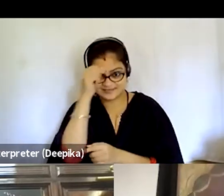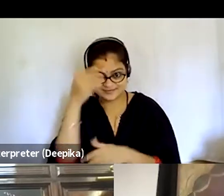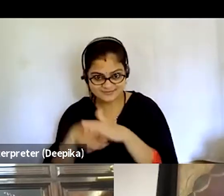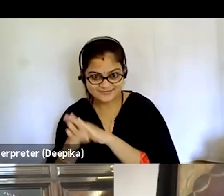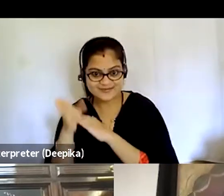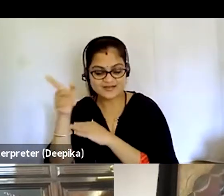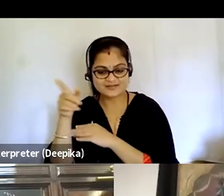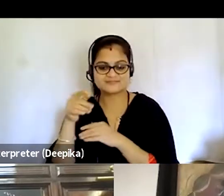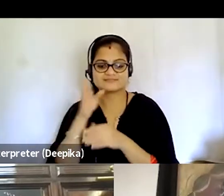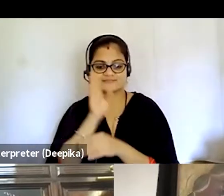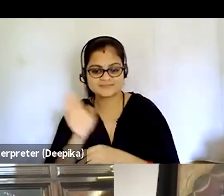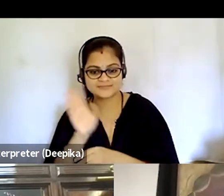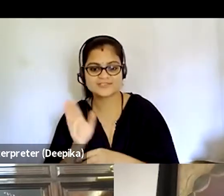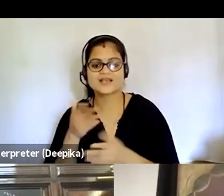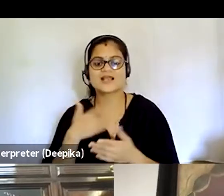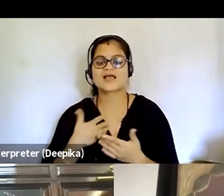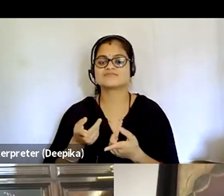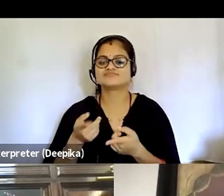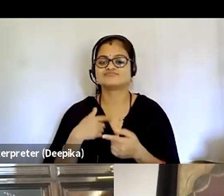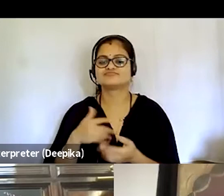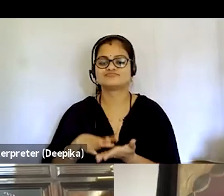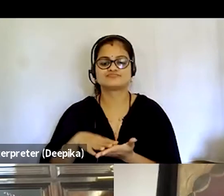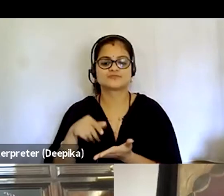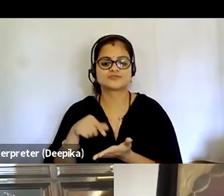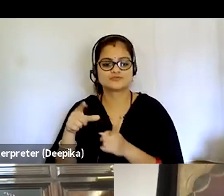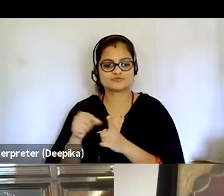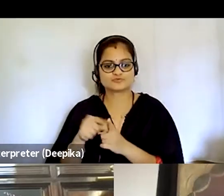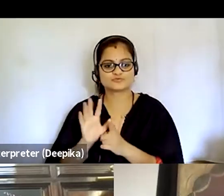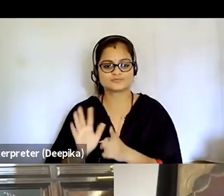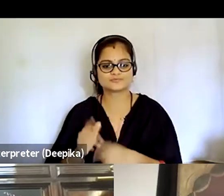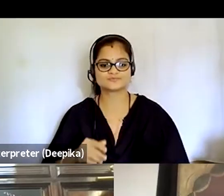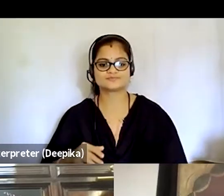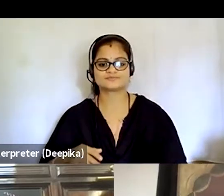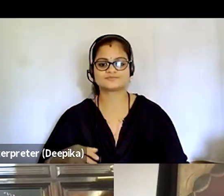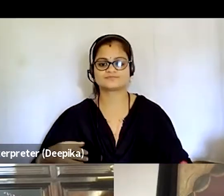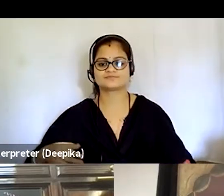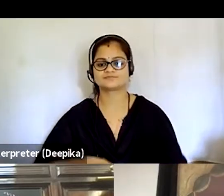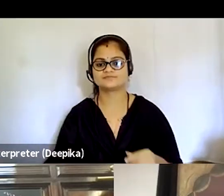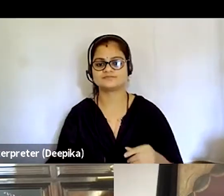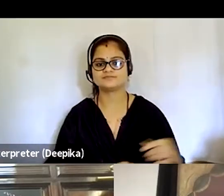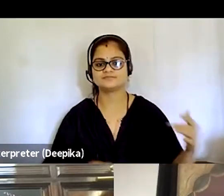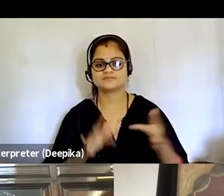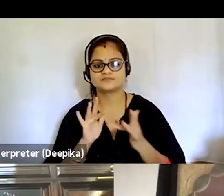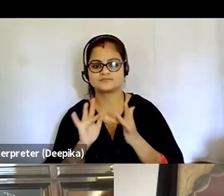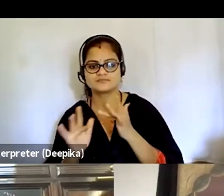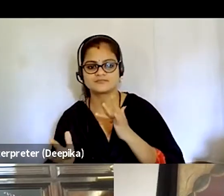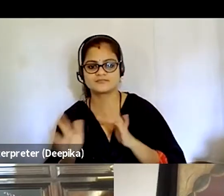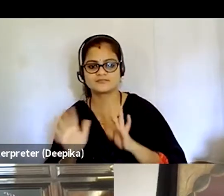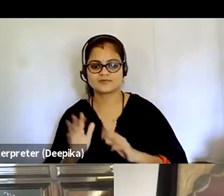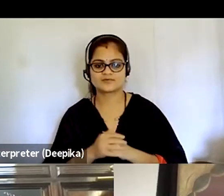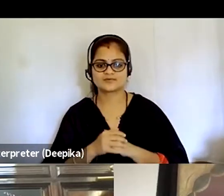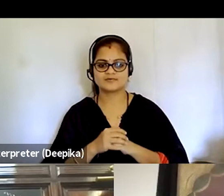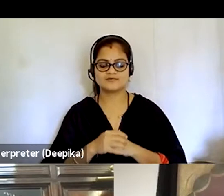talent contest that happened there, and a lot of them now in their own